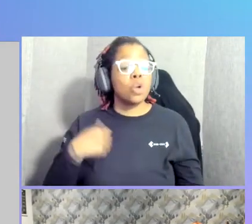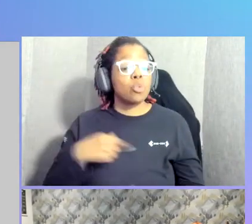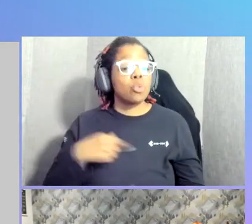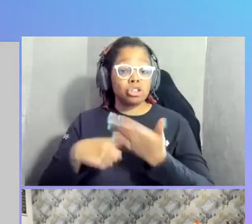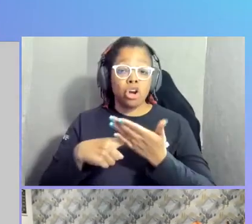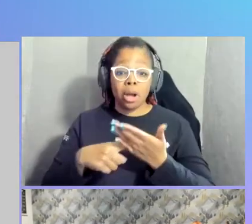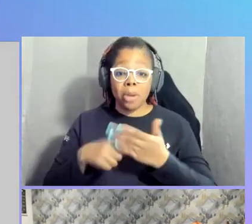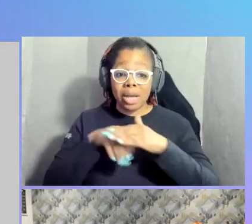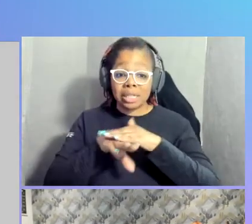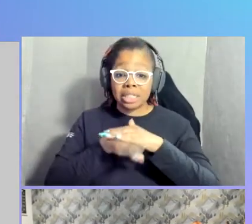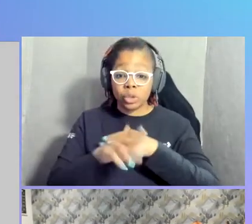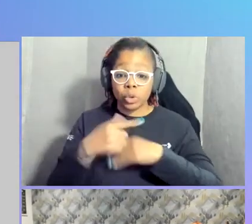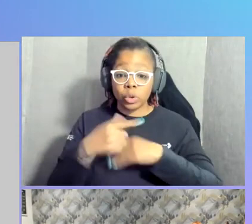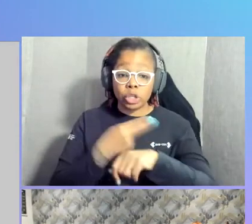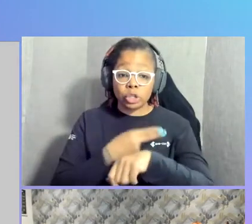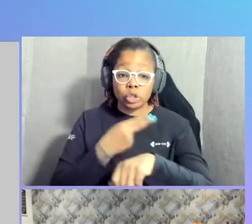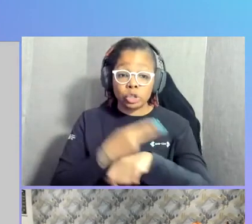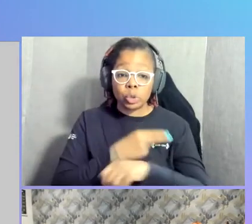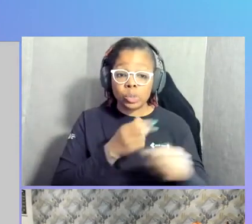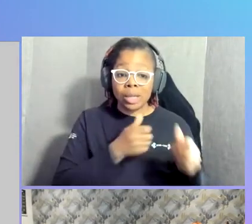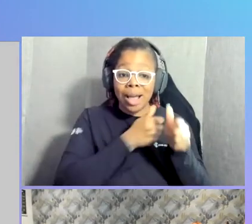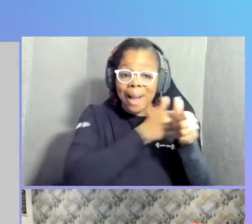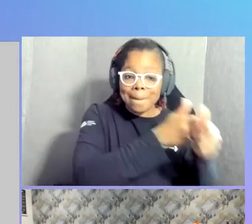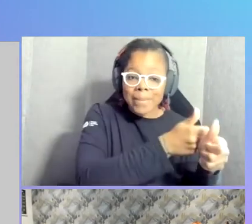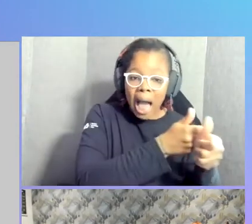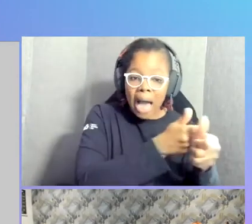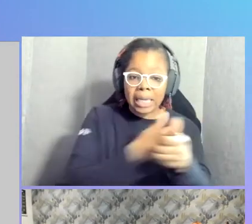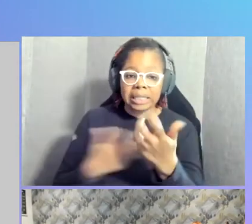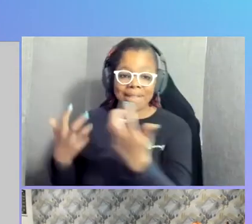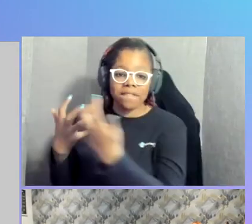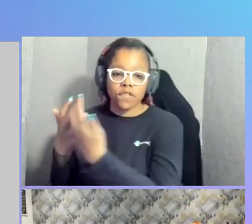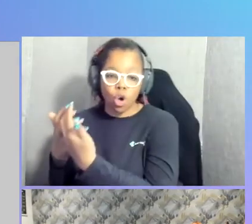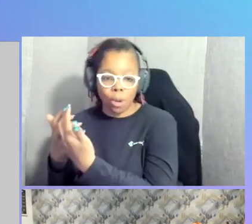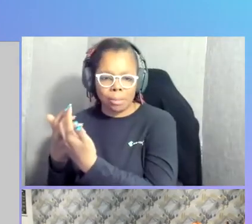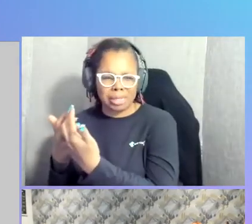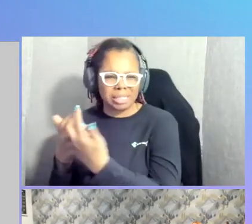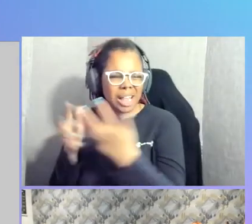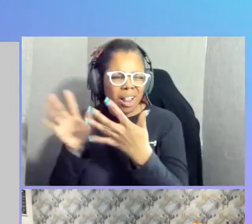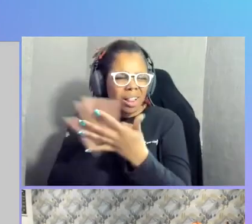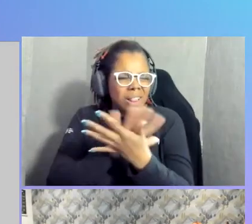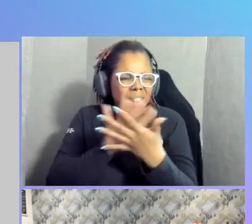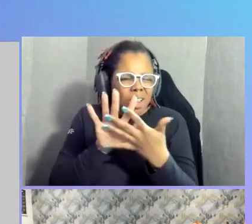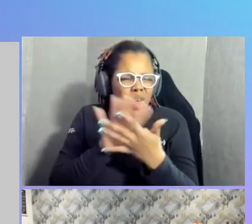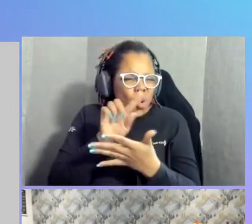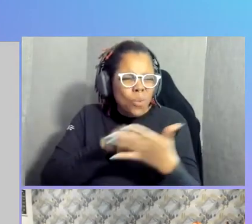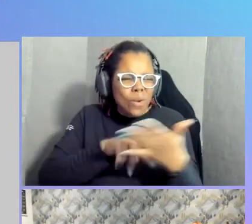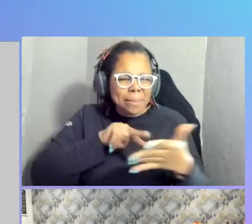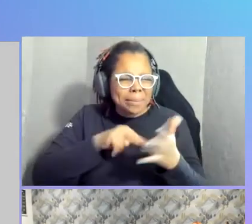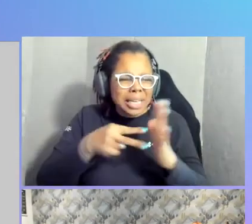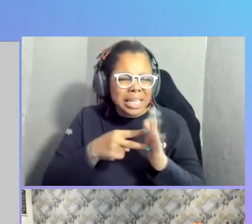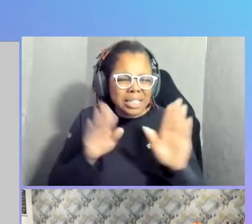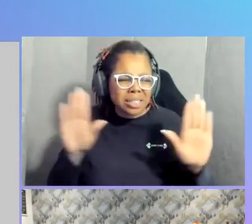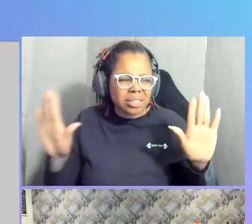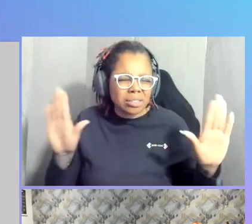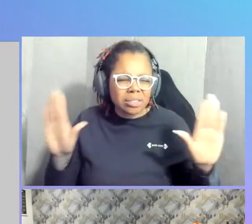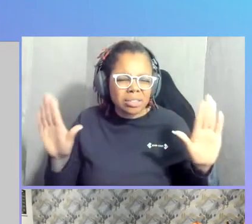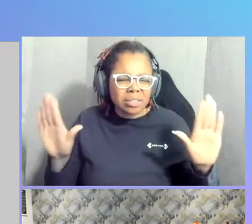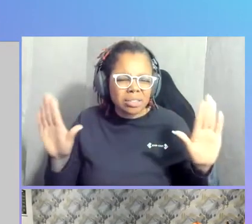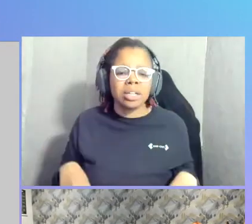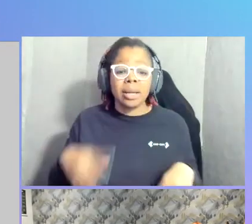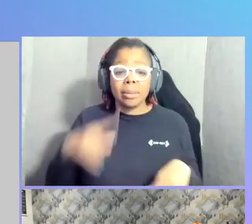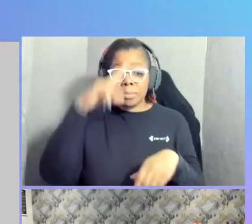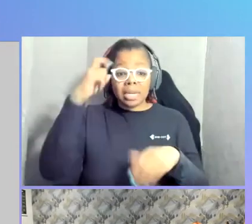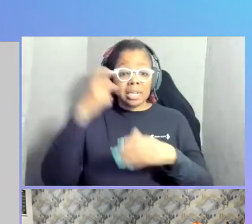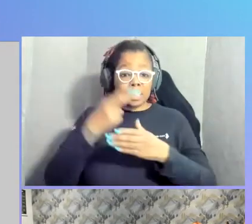we use the words compliance and conformance, there is a blurred line between them because they